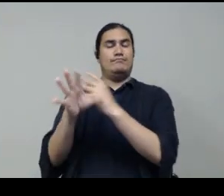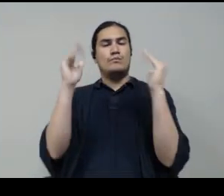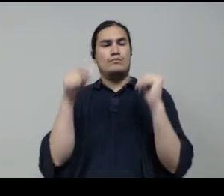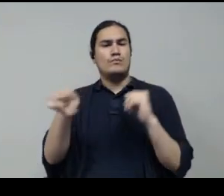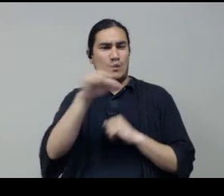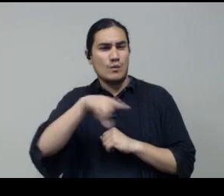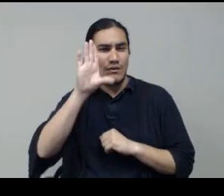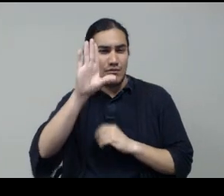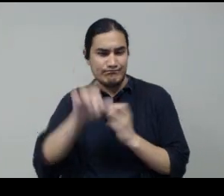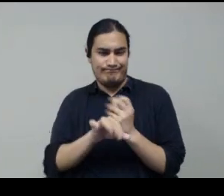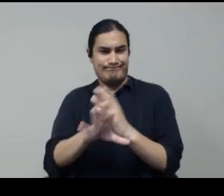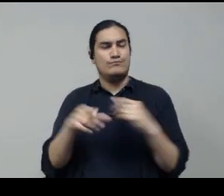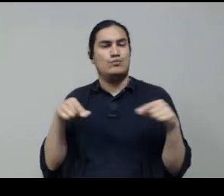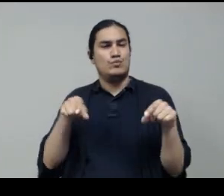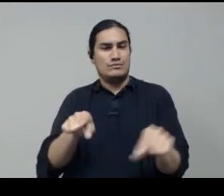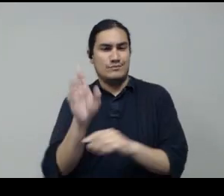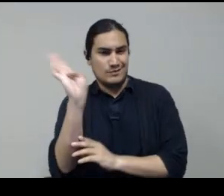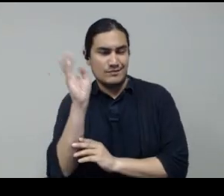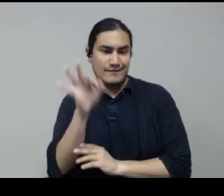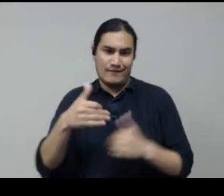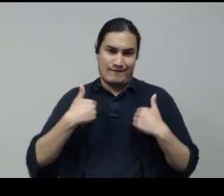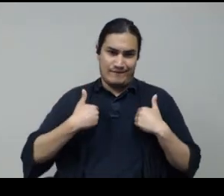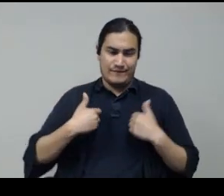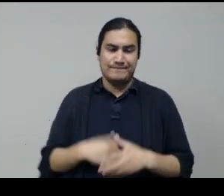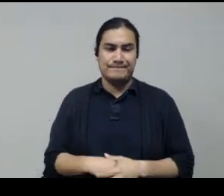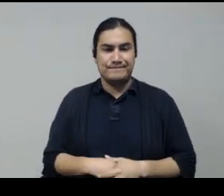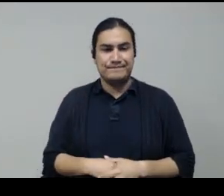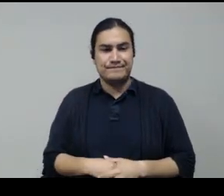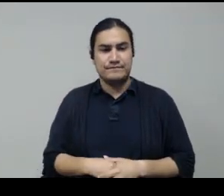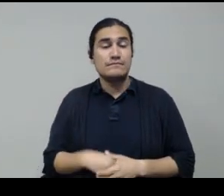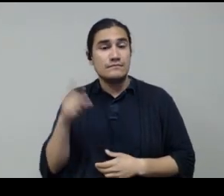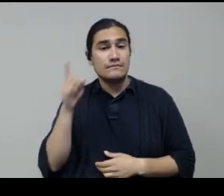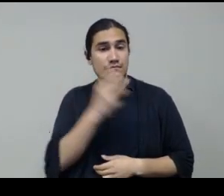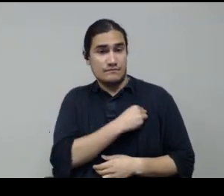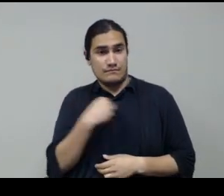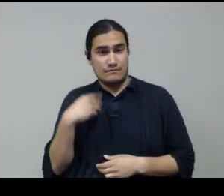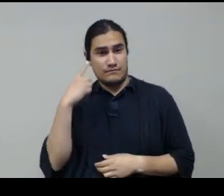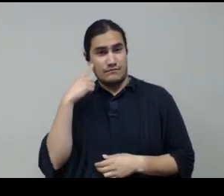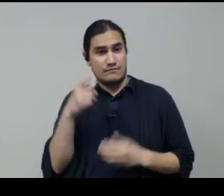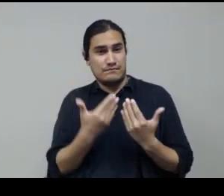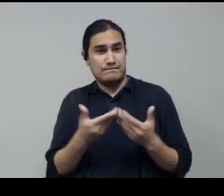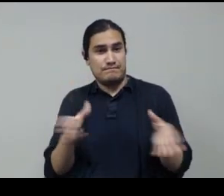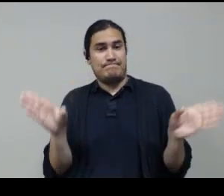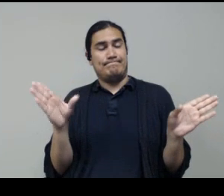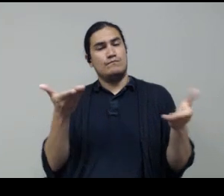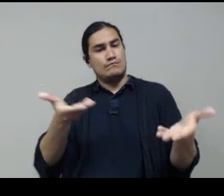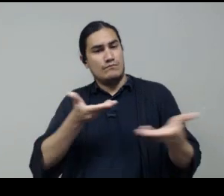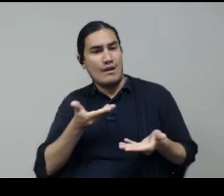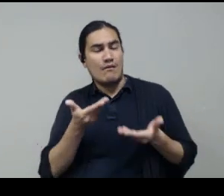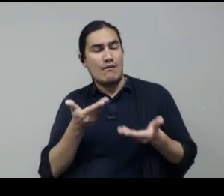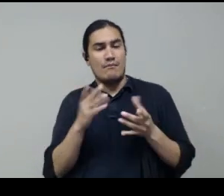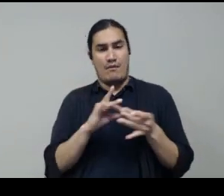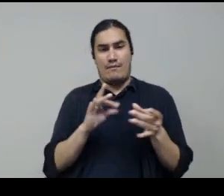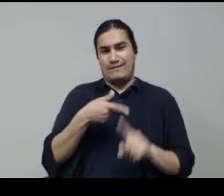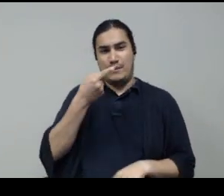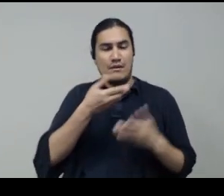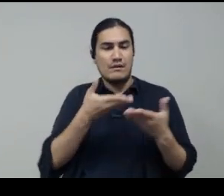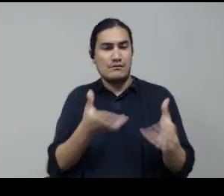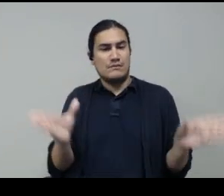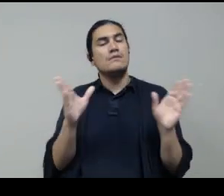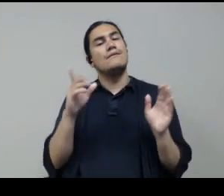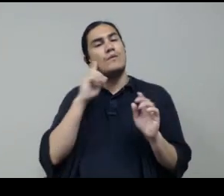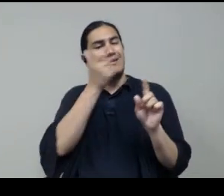during your presentation, if you have one. For the members of the public, we welcome comments from the public as part of each item